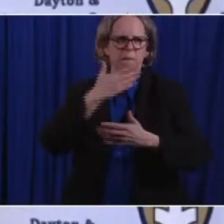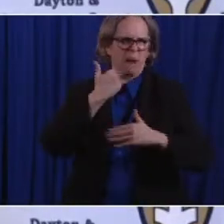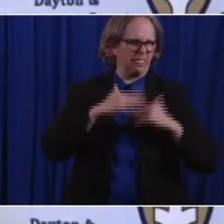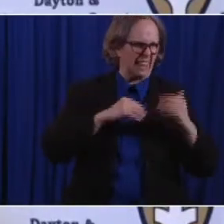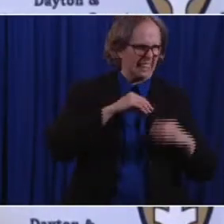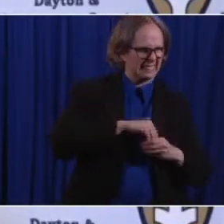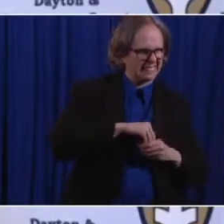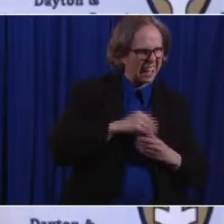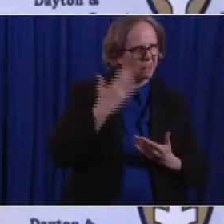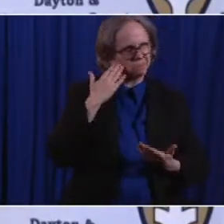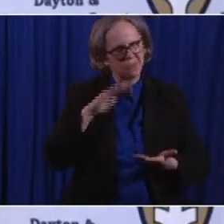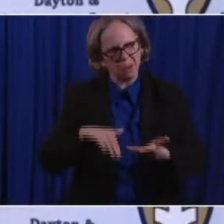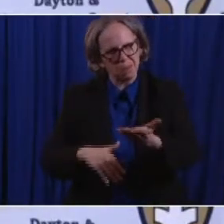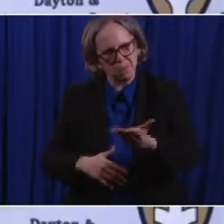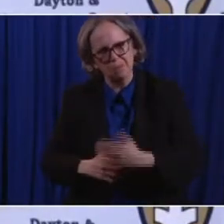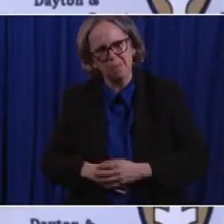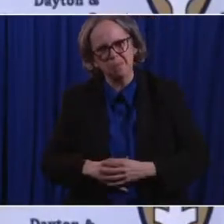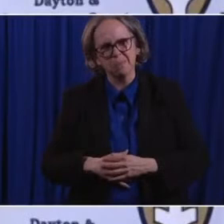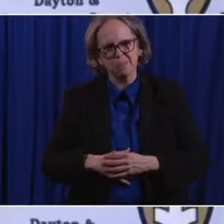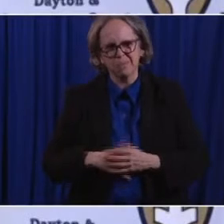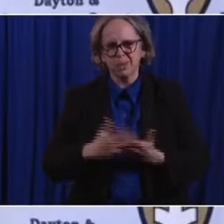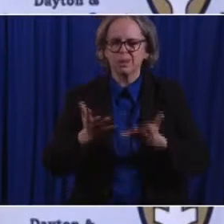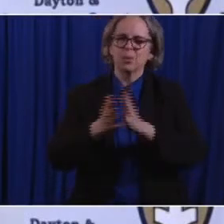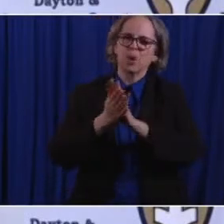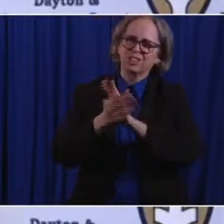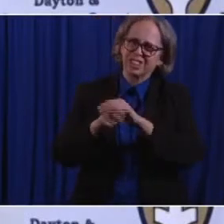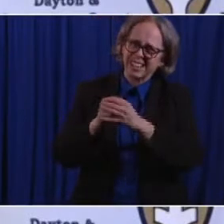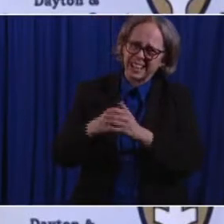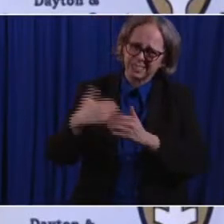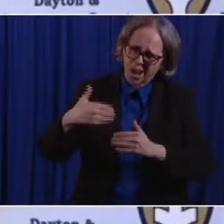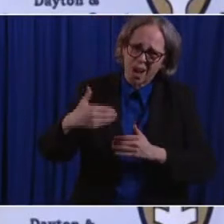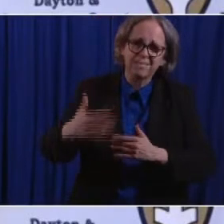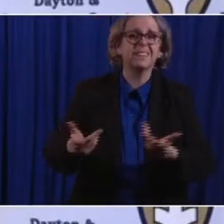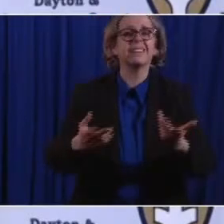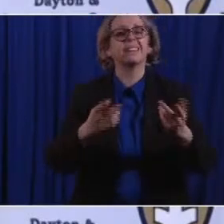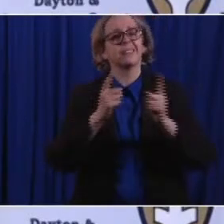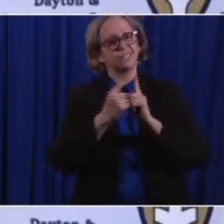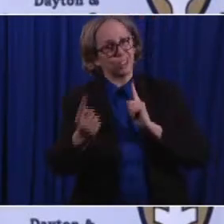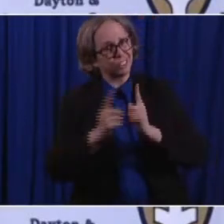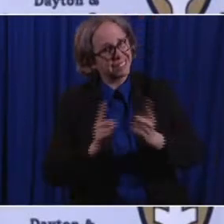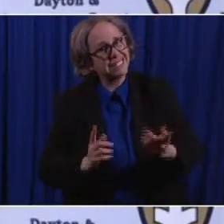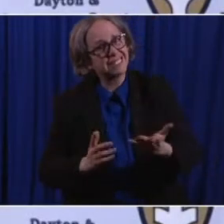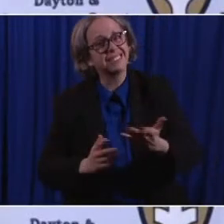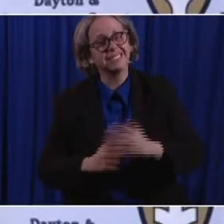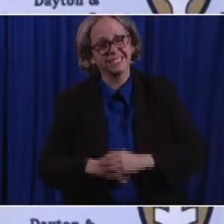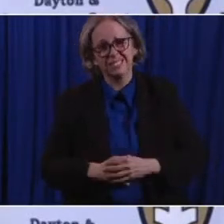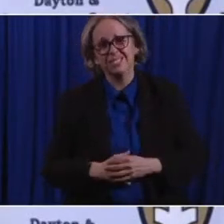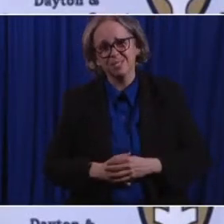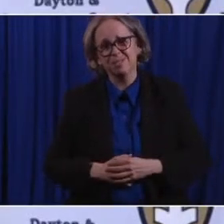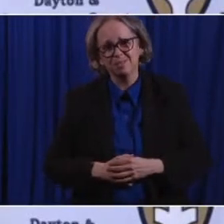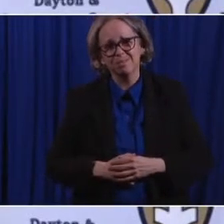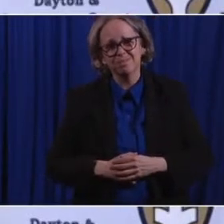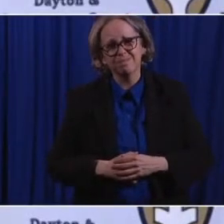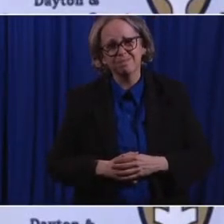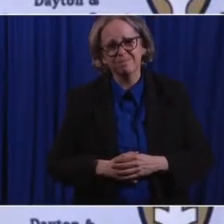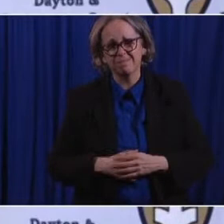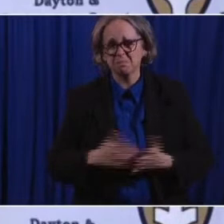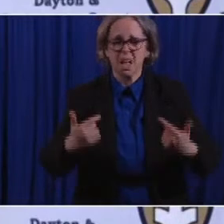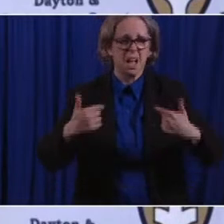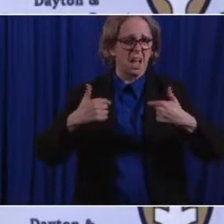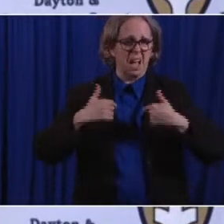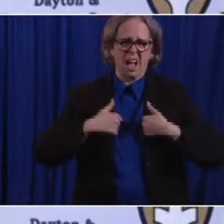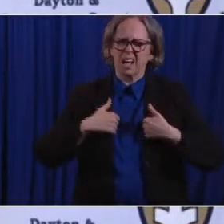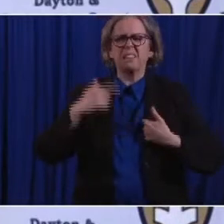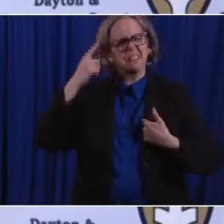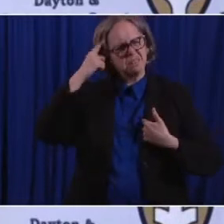well. Washing hands, keeping some distance. I still believe that